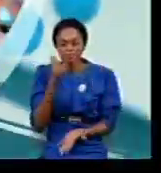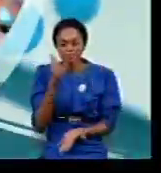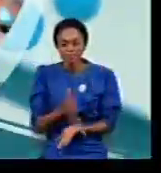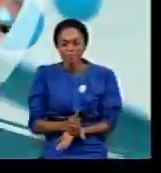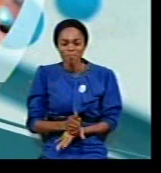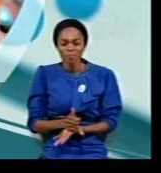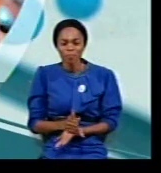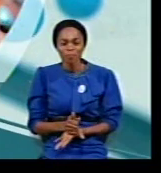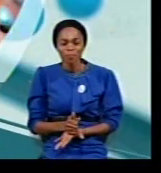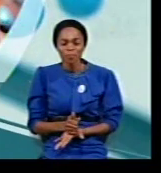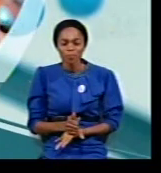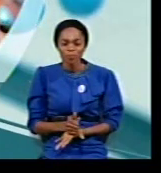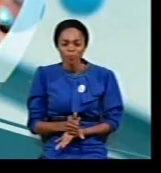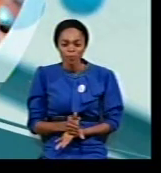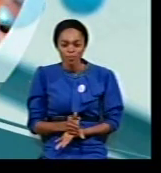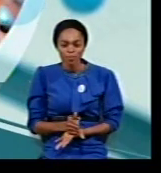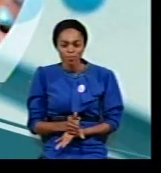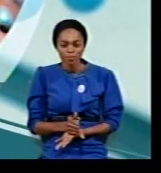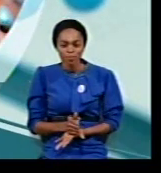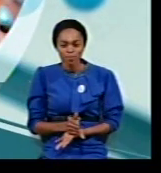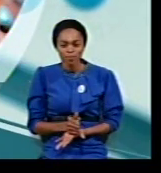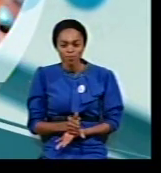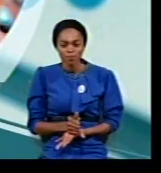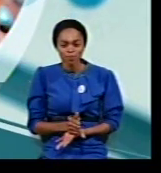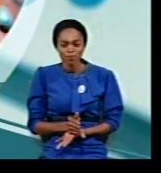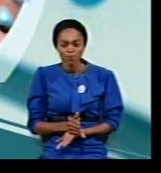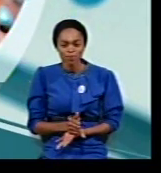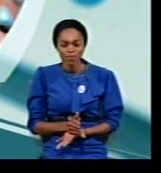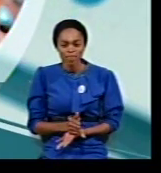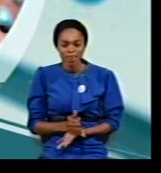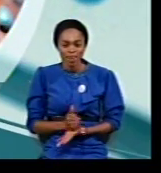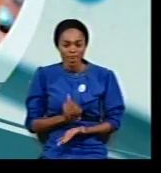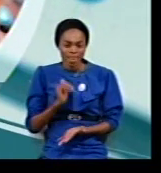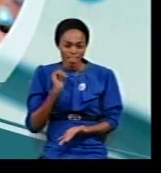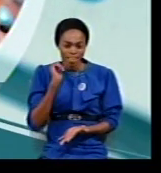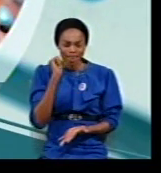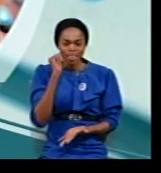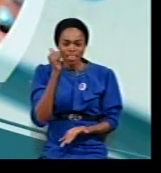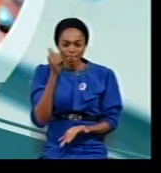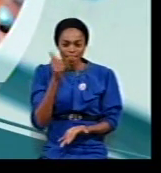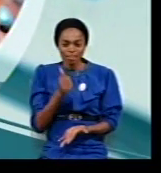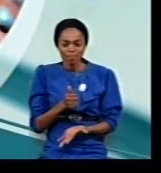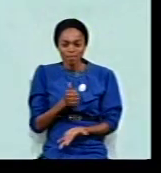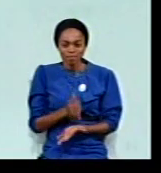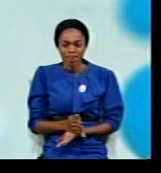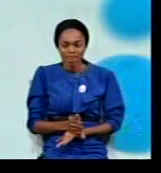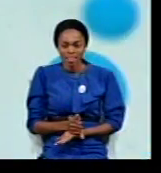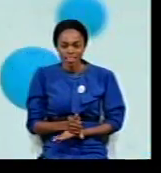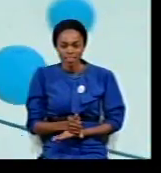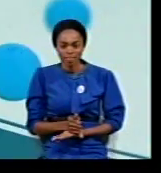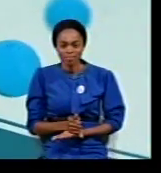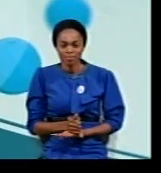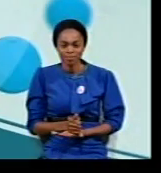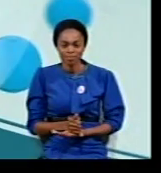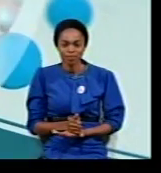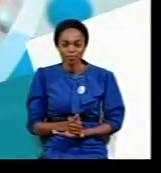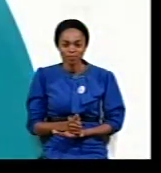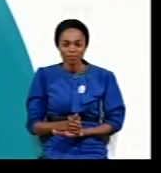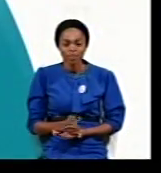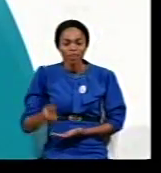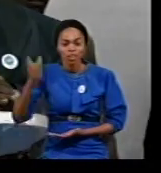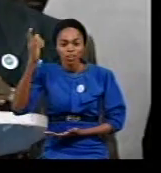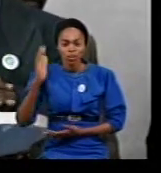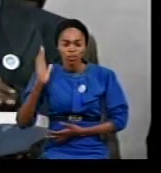discerning Gideon's fleas. That's point number three. A Christian's assessment discerning Gideon's fleas. Well, you've read it already. Let's look at